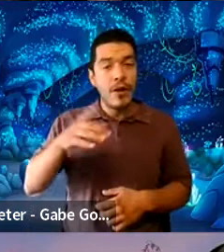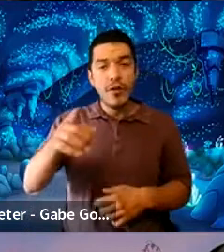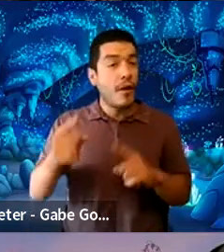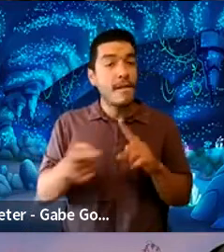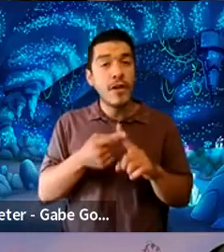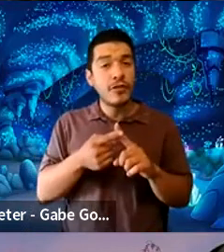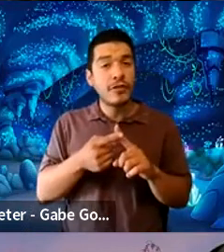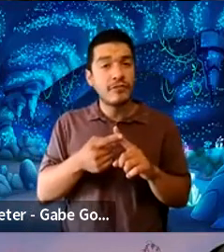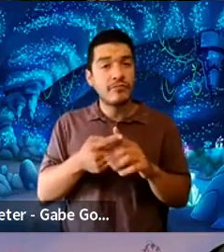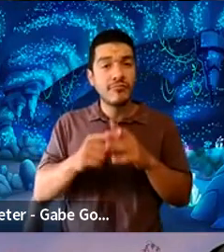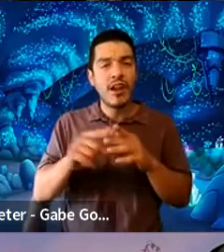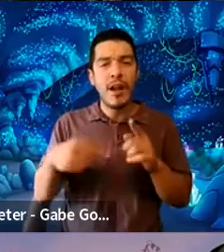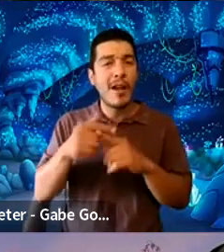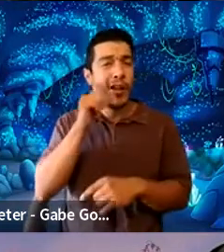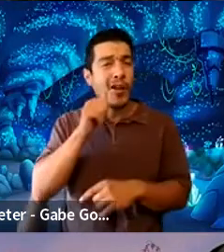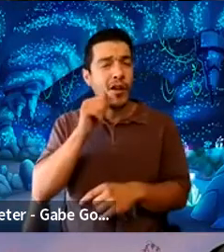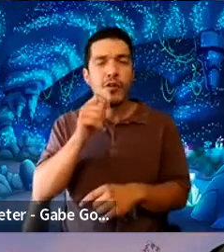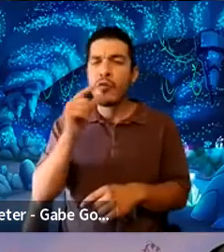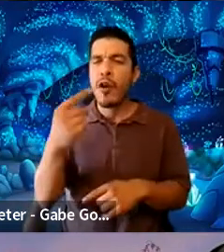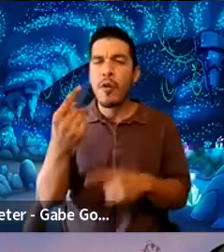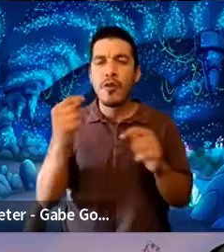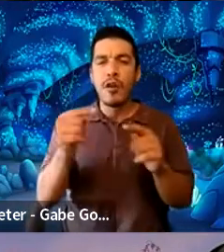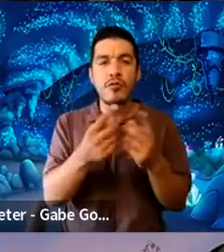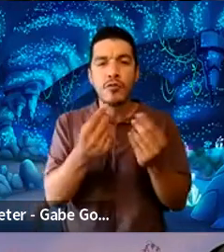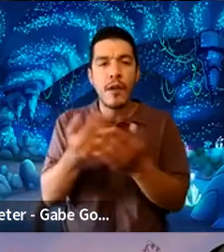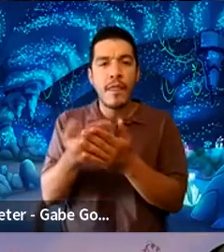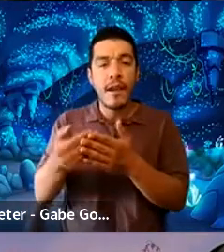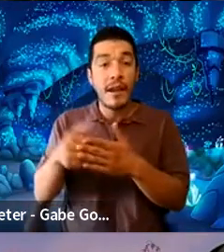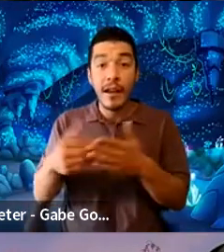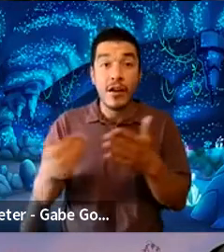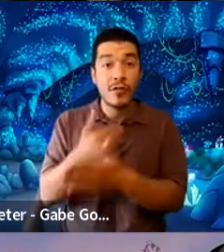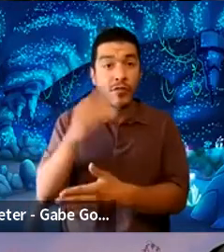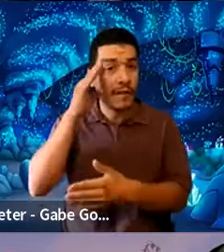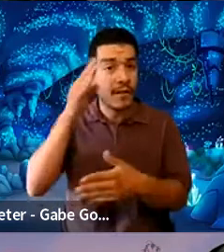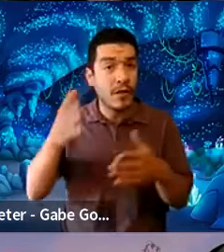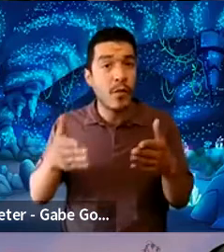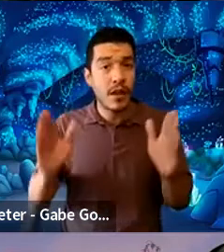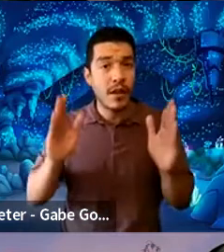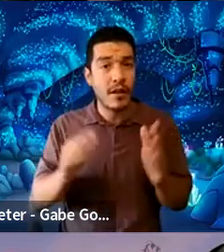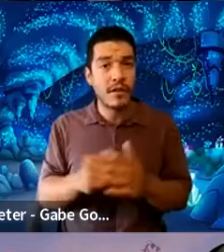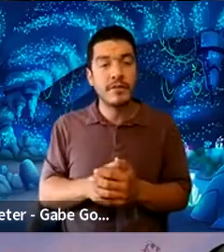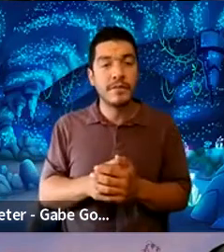was that it was about a girl who's always trying to do things in a new, innovative way. And